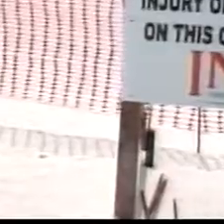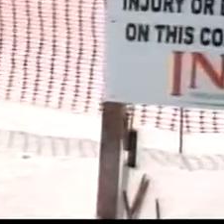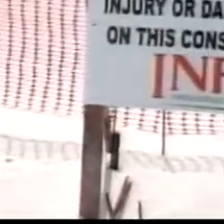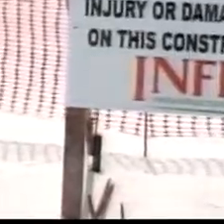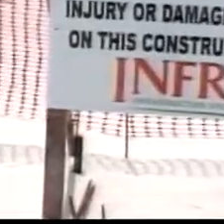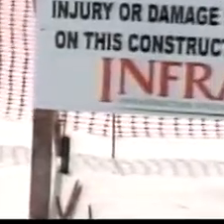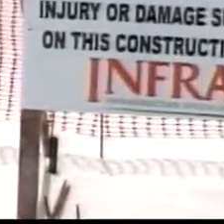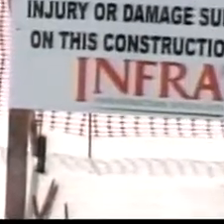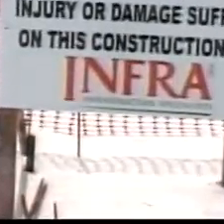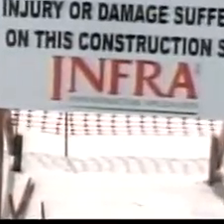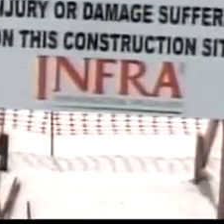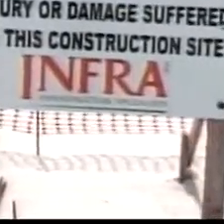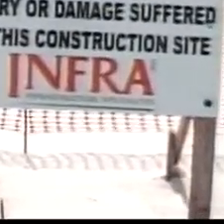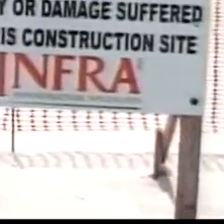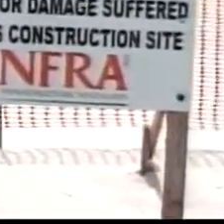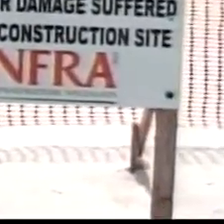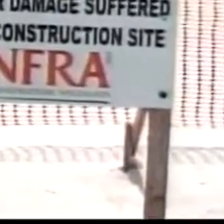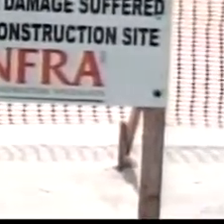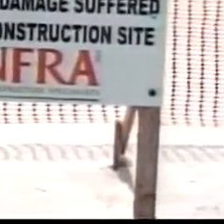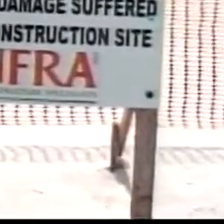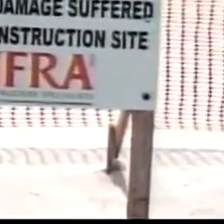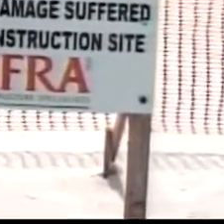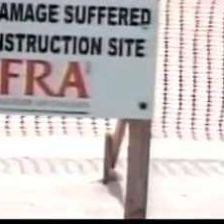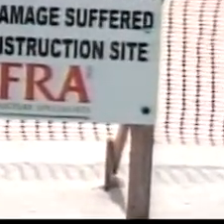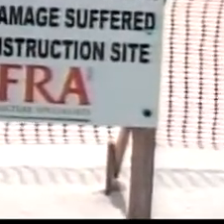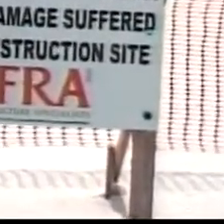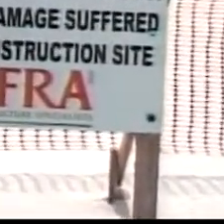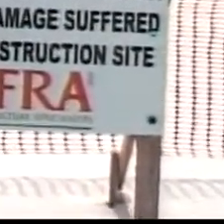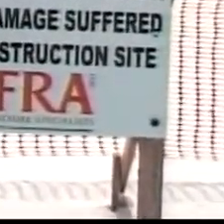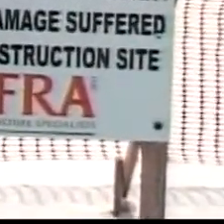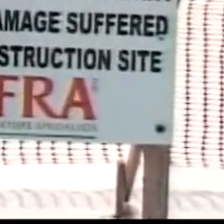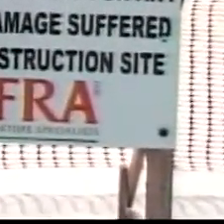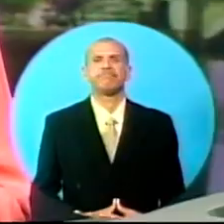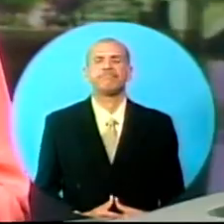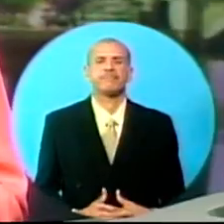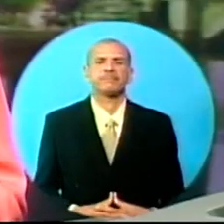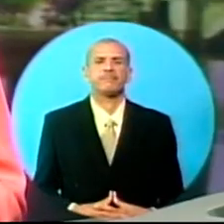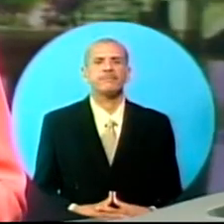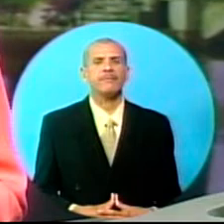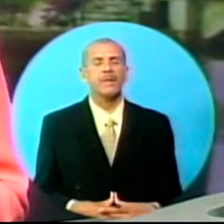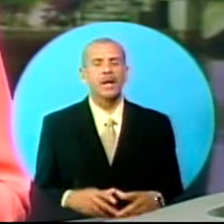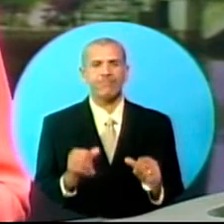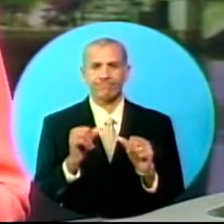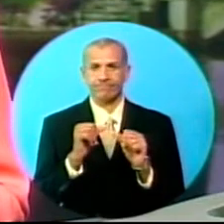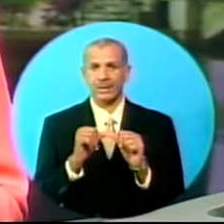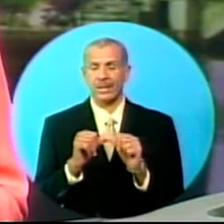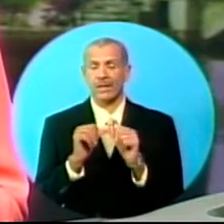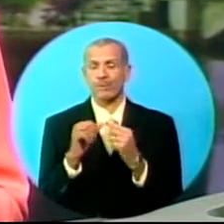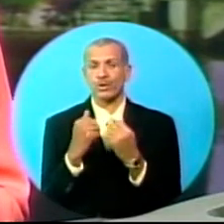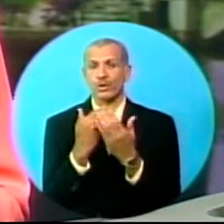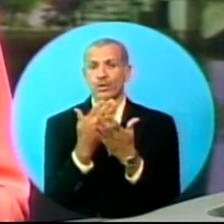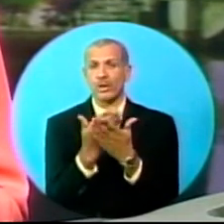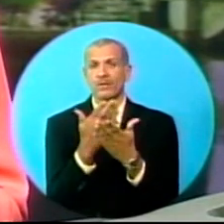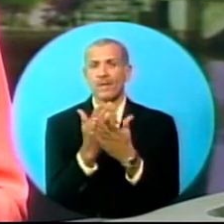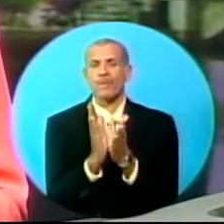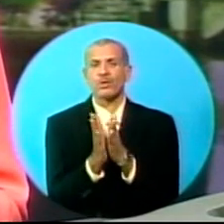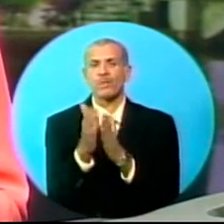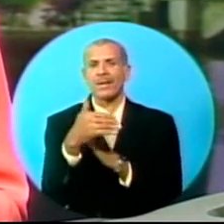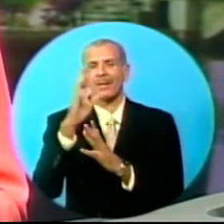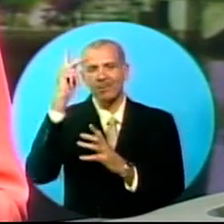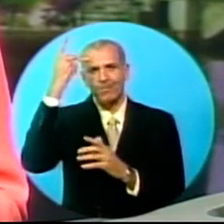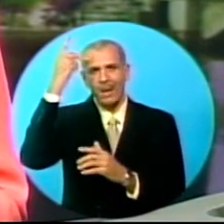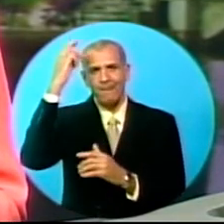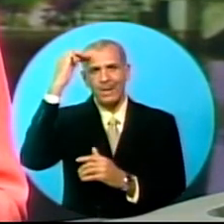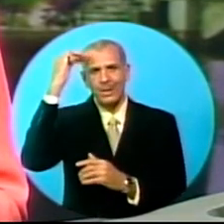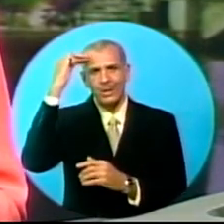sand from reaching the berth. Ryan Broome, CBC News. Still to come, a suggestion from Jamaica's Prime Minister